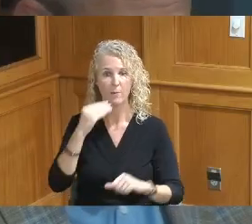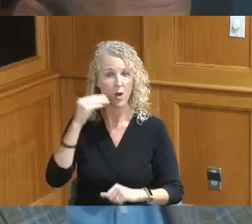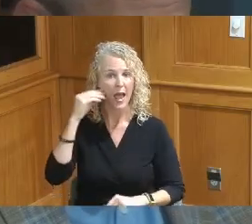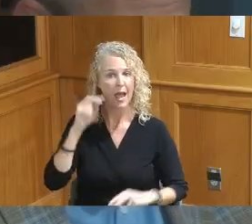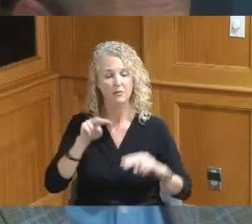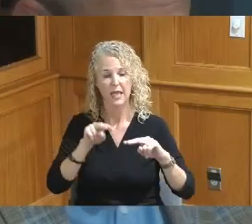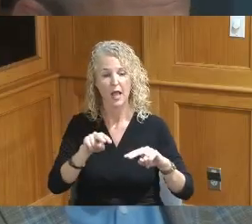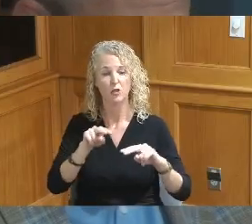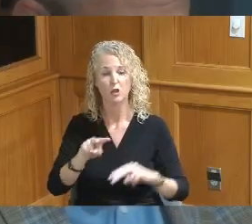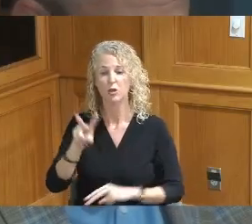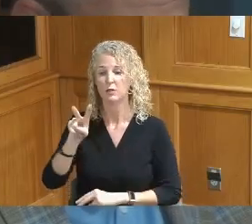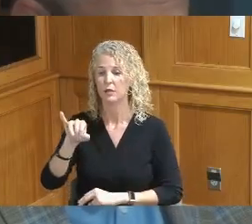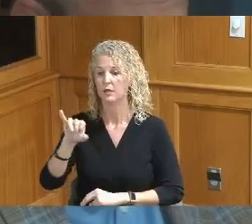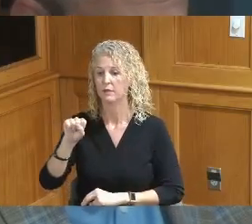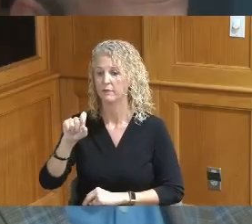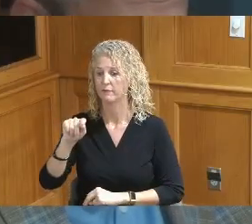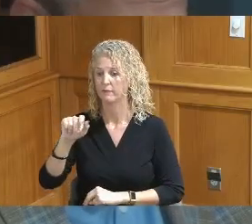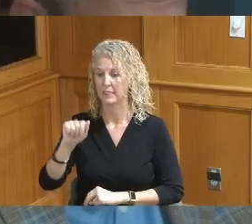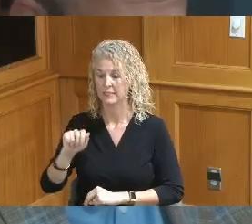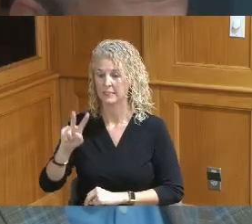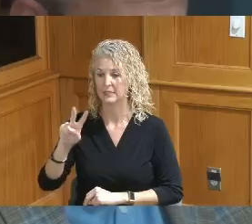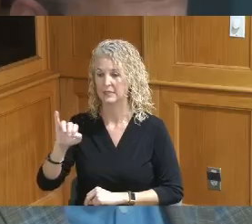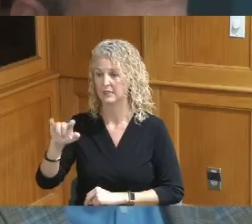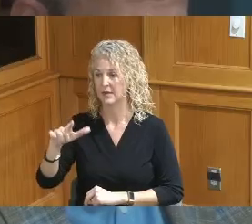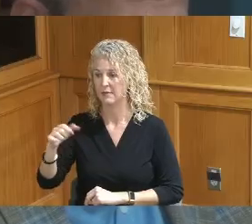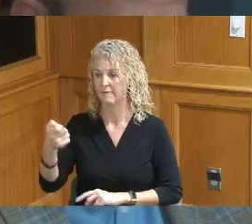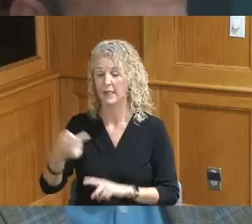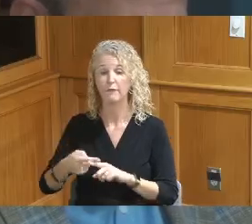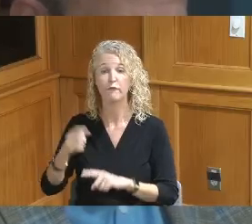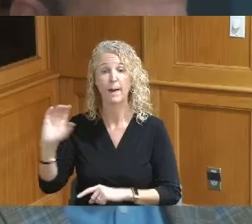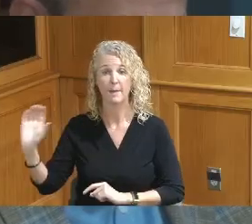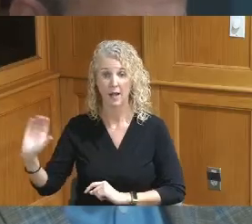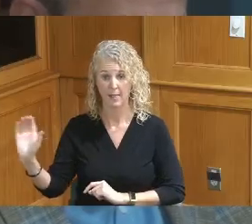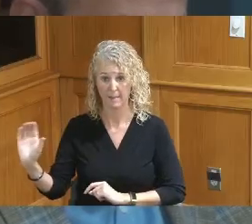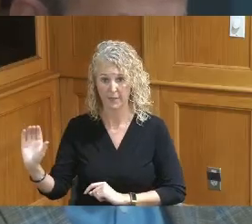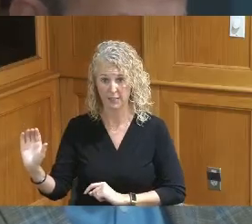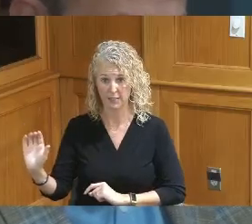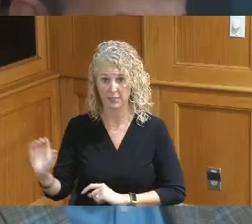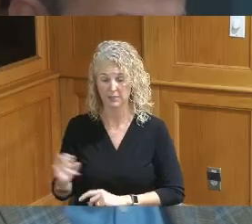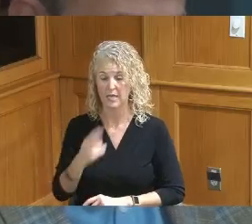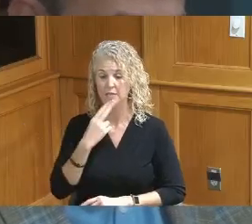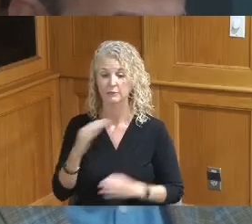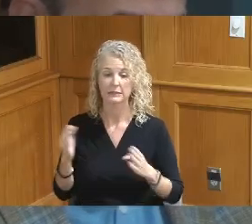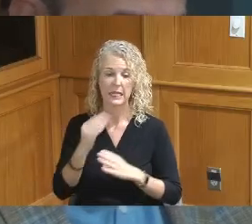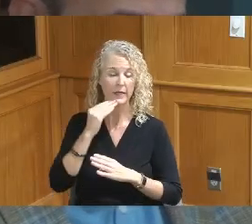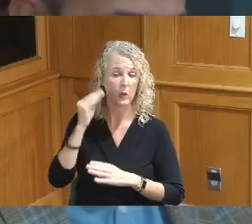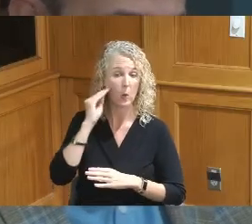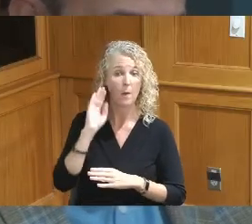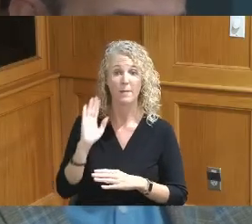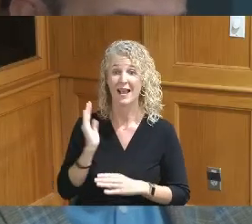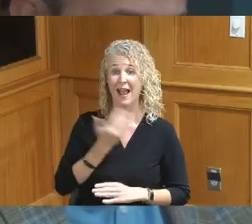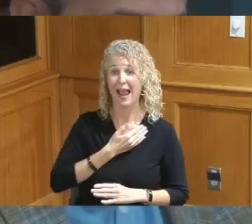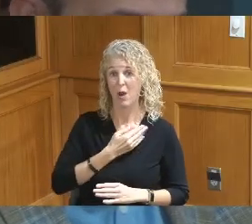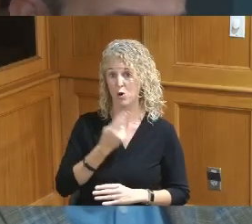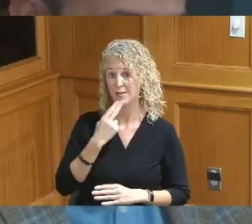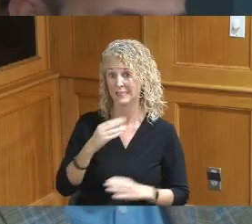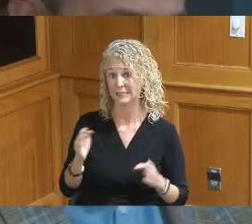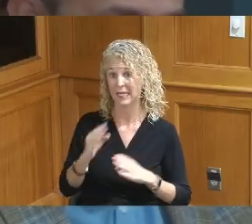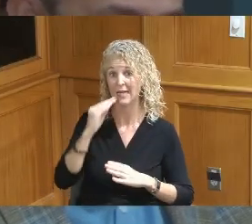Vista Village. It's in Columbus, and it's tiny homes. Now, our tiny homes, we're